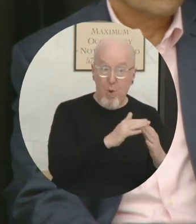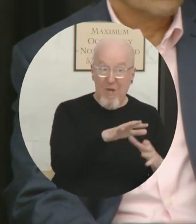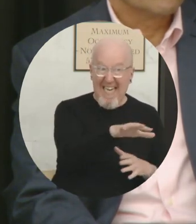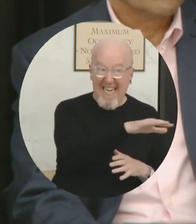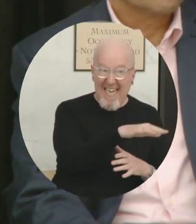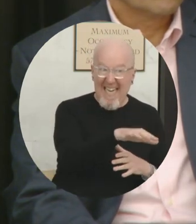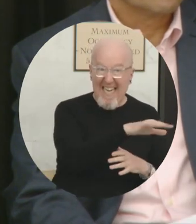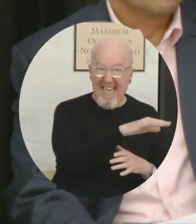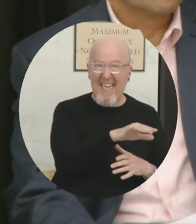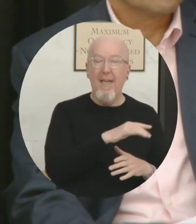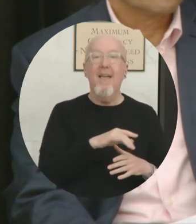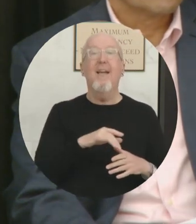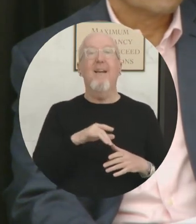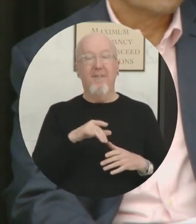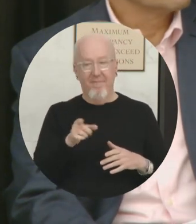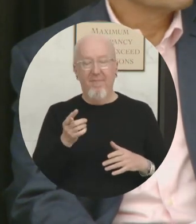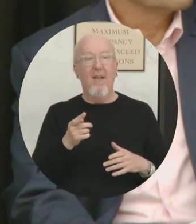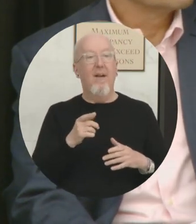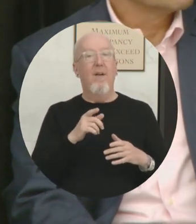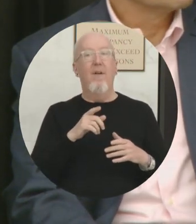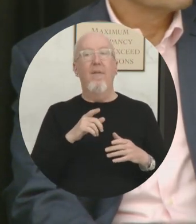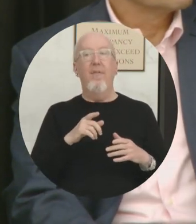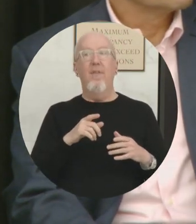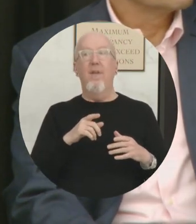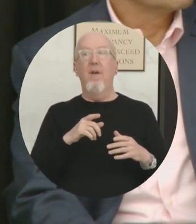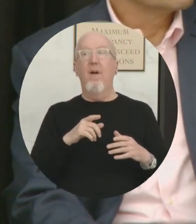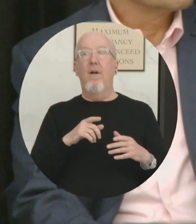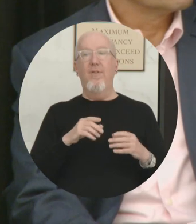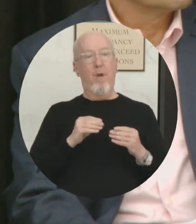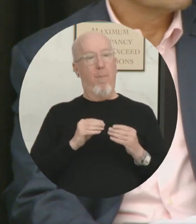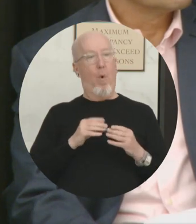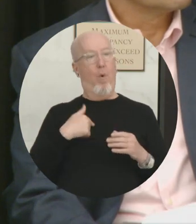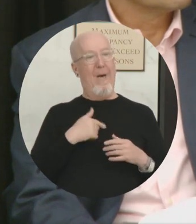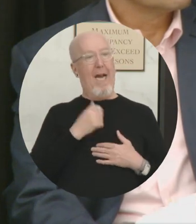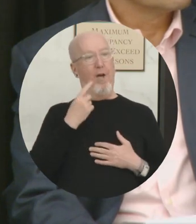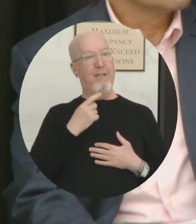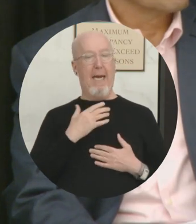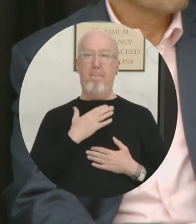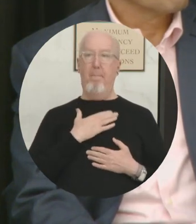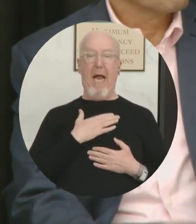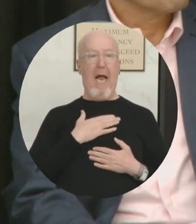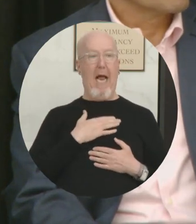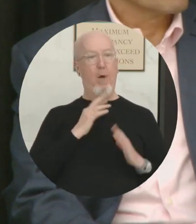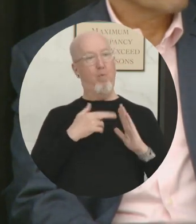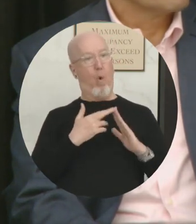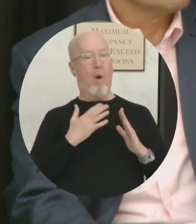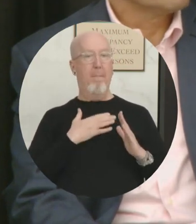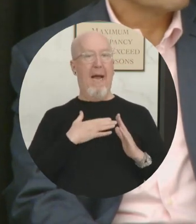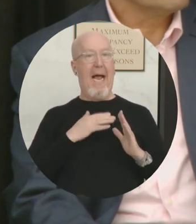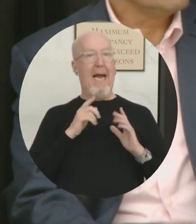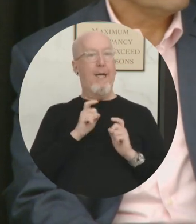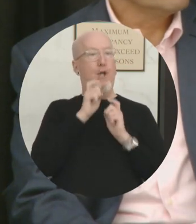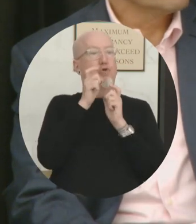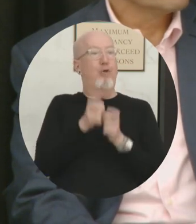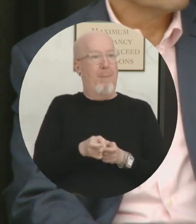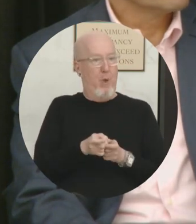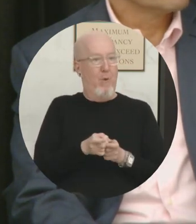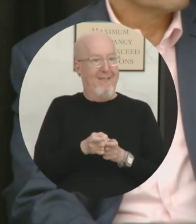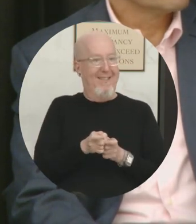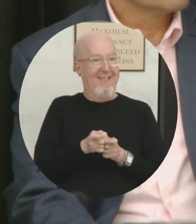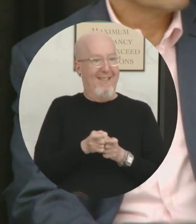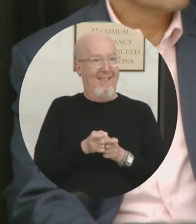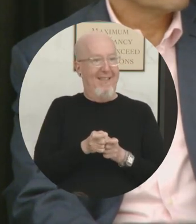to that community. And so the more we do our role the best we can in the way that is ours to